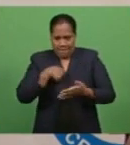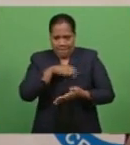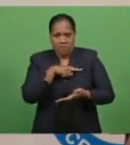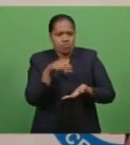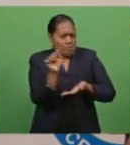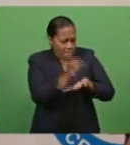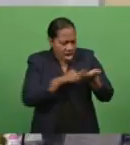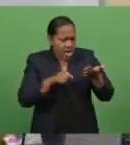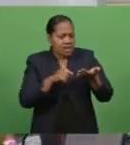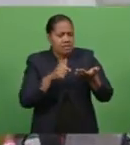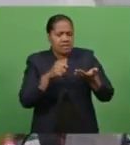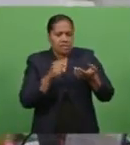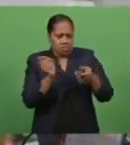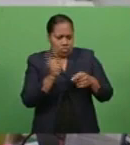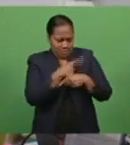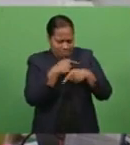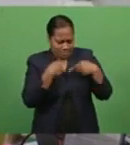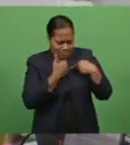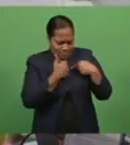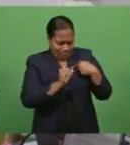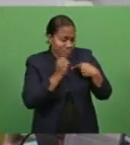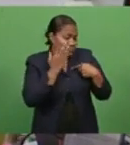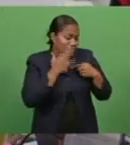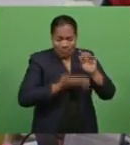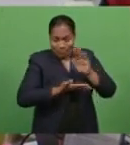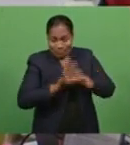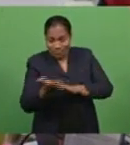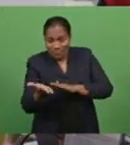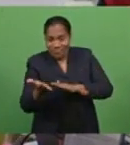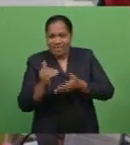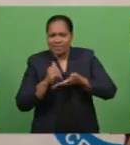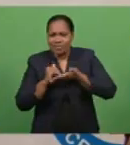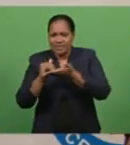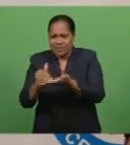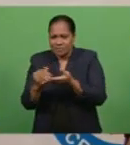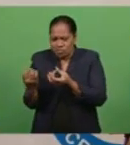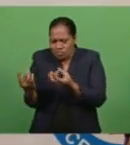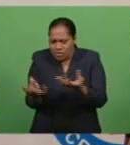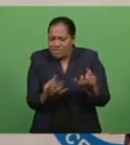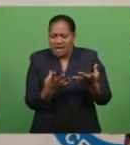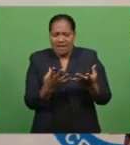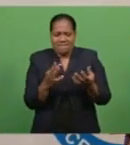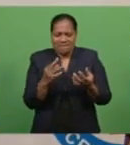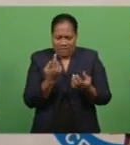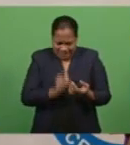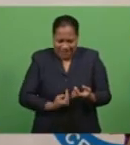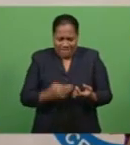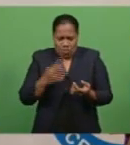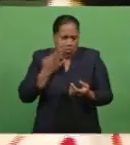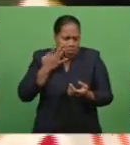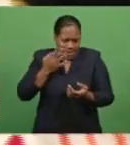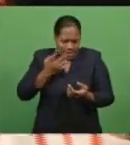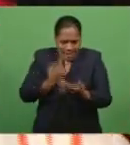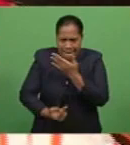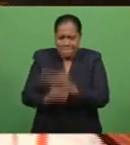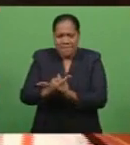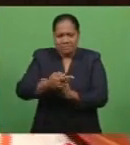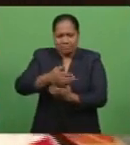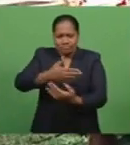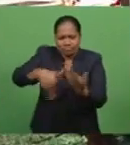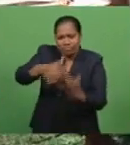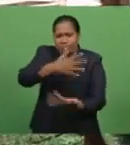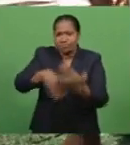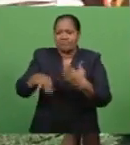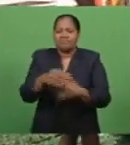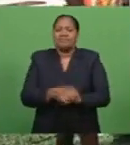kits that we use to prepare ourselves for cyclones and for any disaster. The Red Cross has been